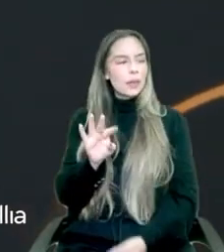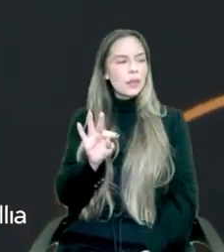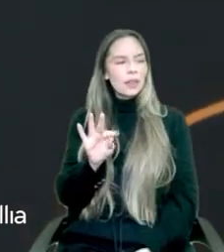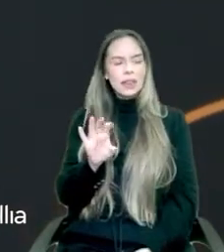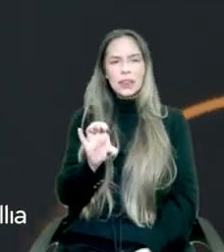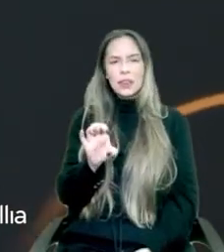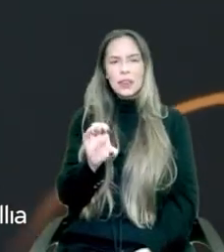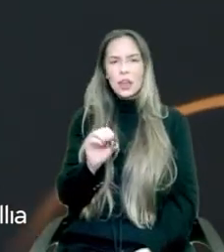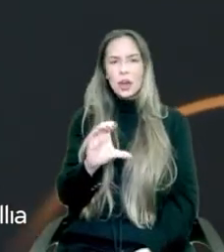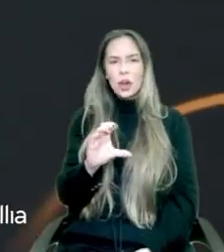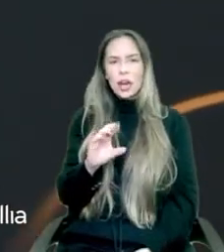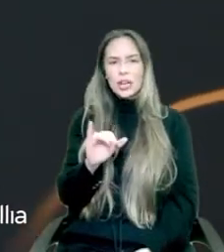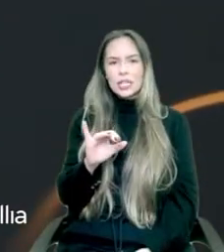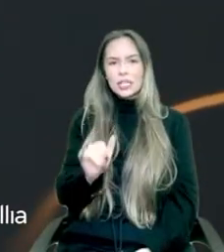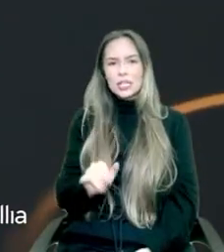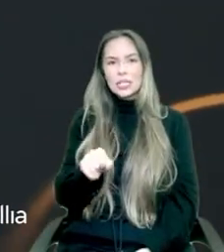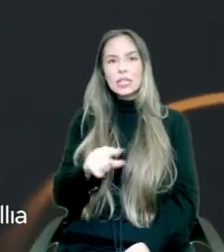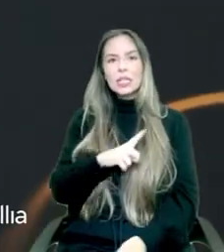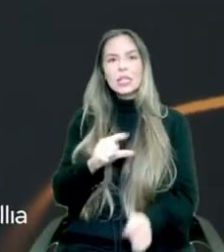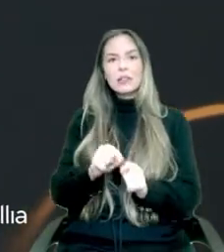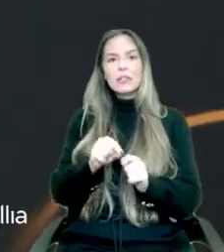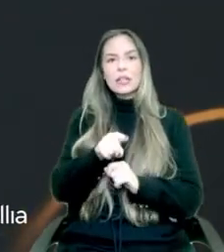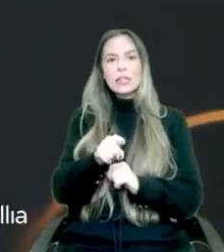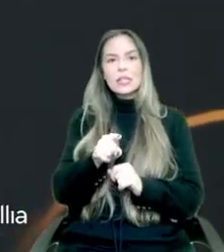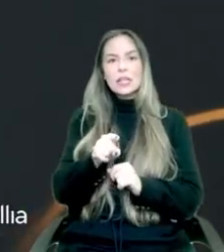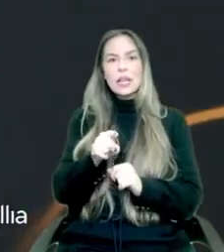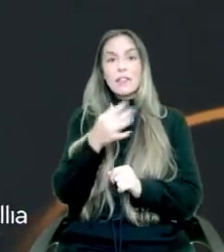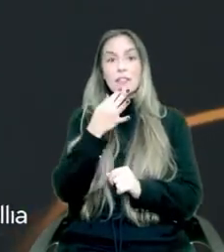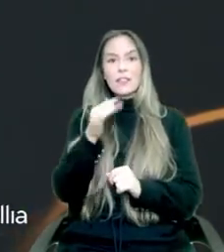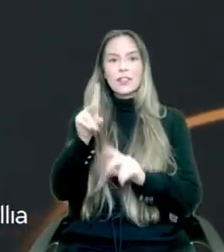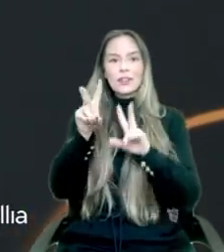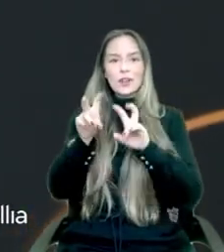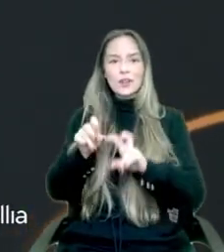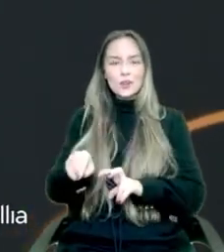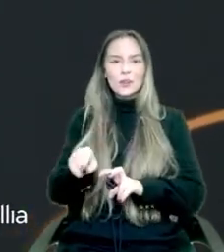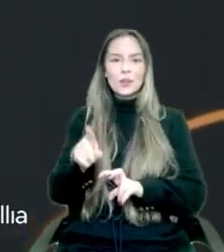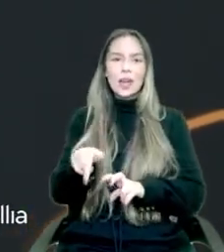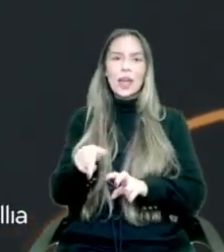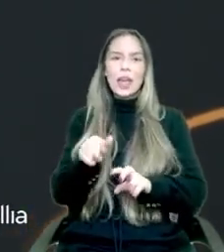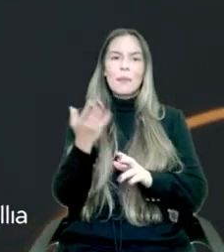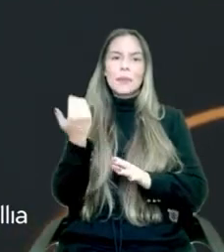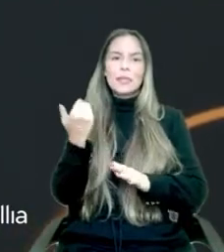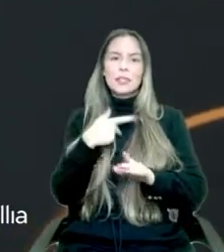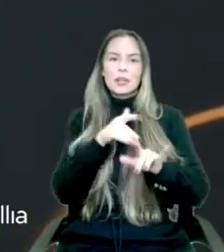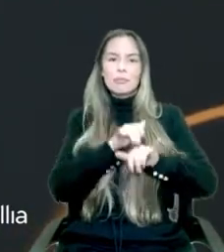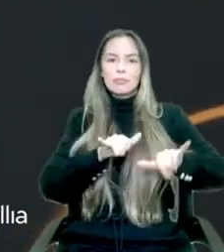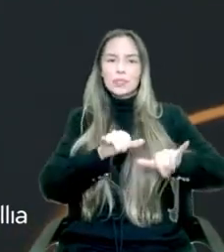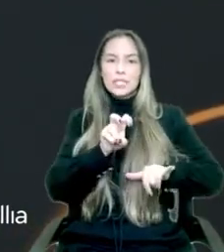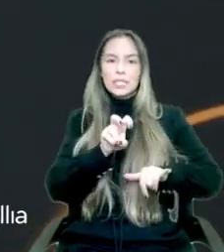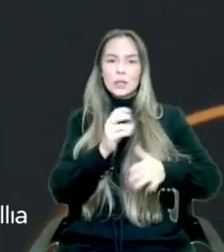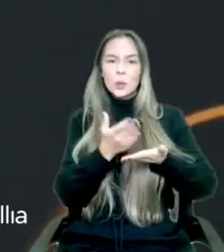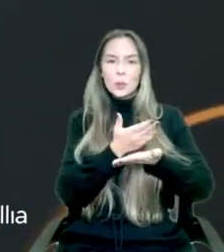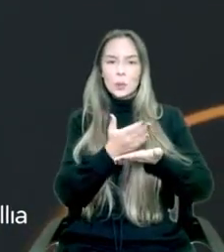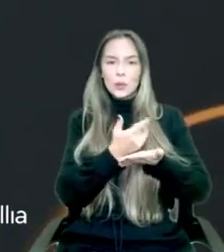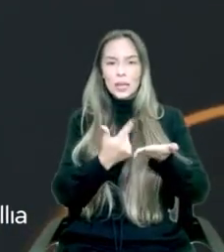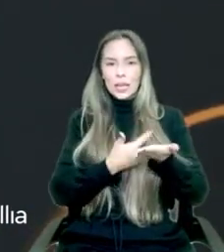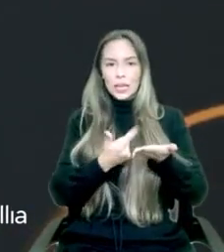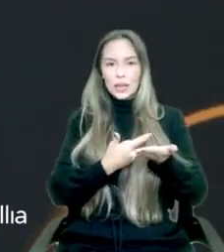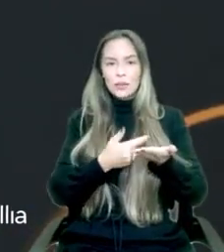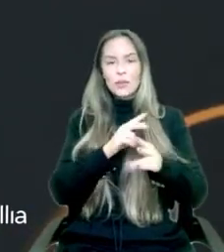And we speak at conferences, we write a lot. I've published 5 books on IT leadership and digital